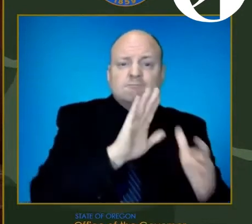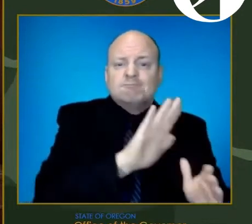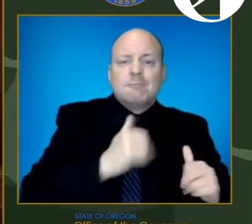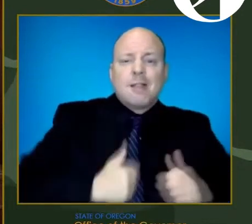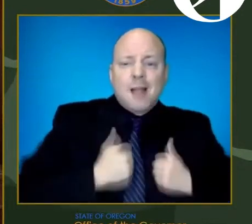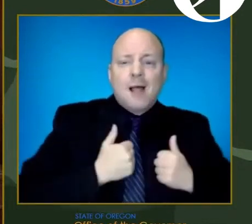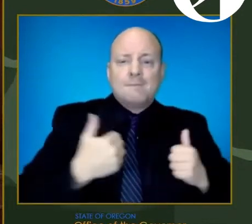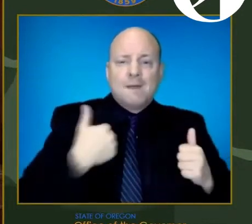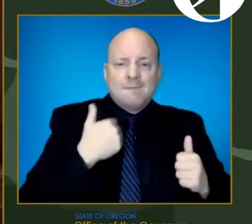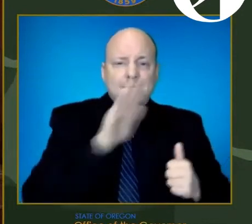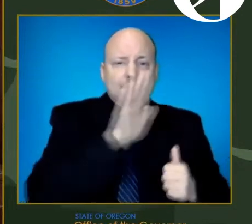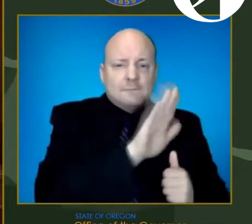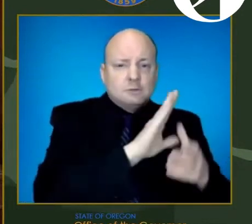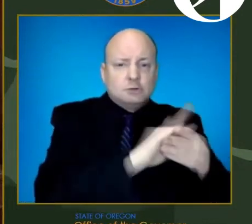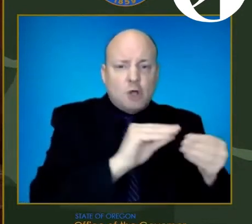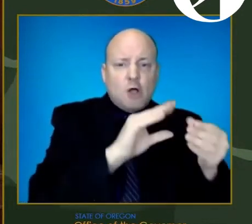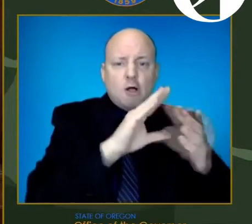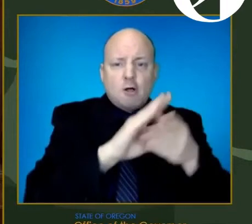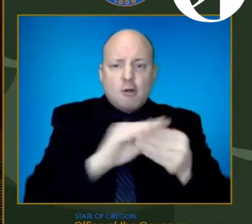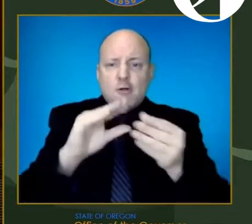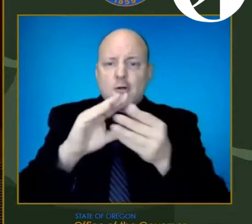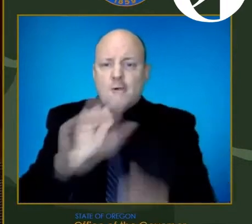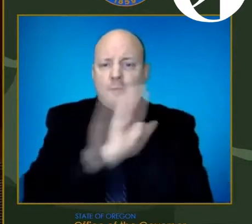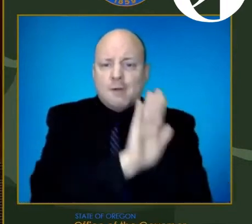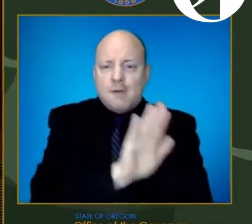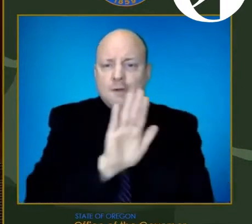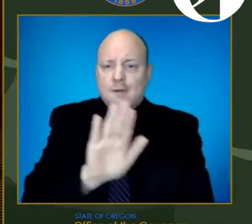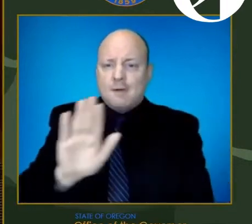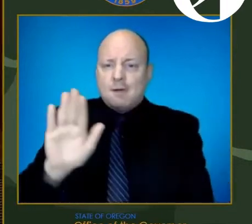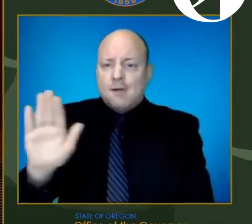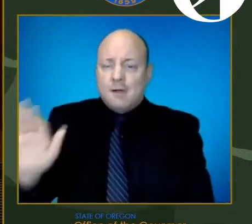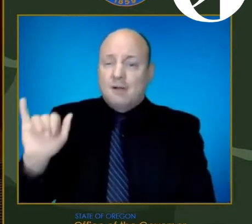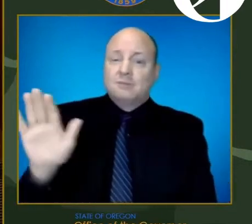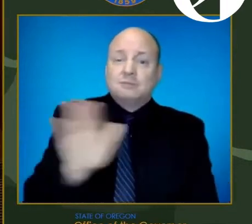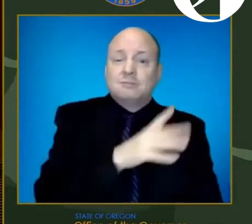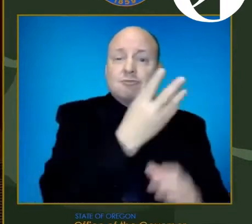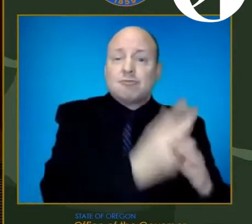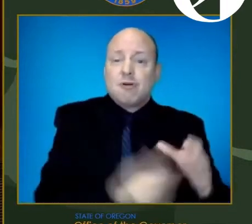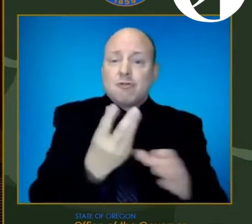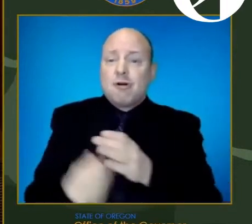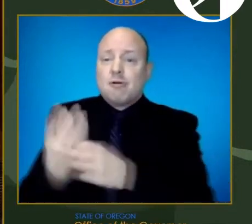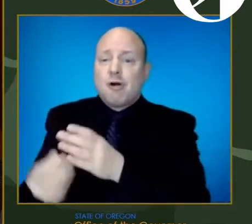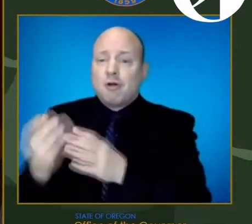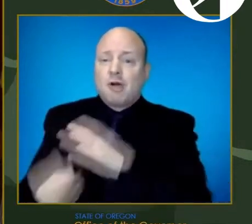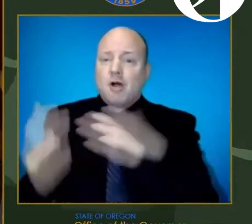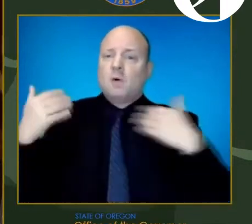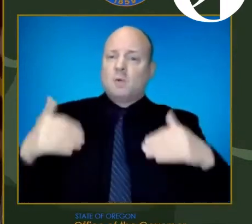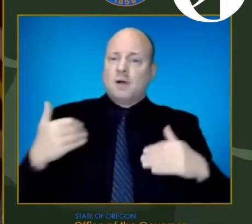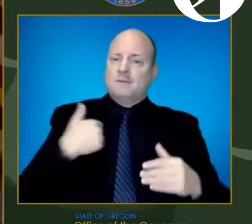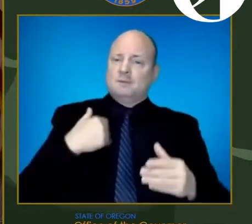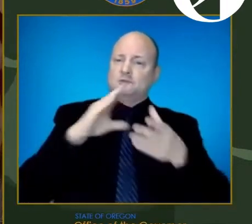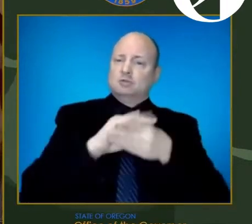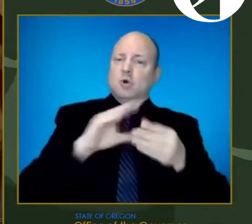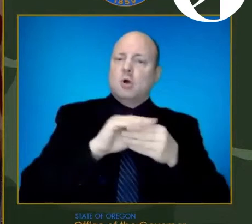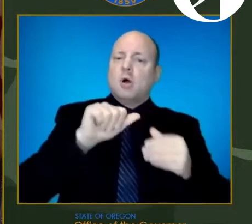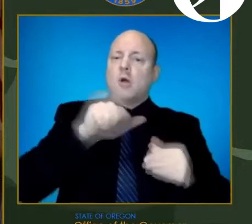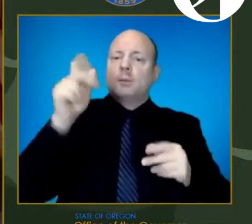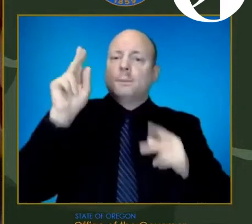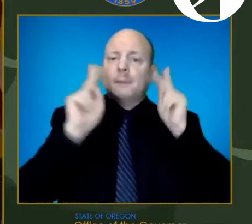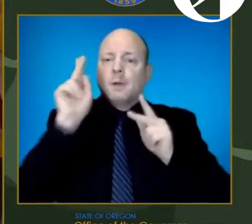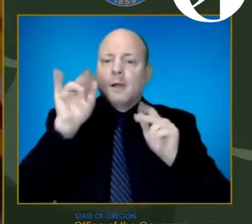year, each life lost also tells the story of those that worked so hard to save